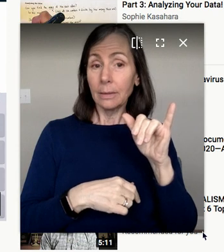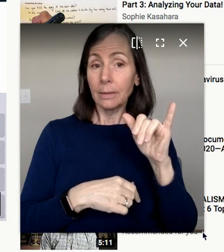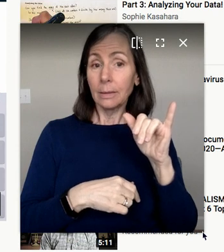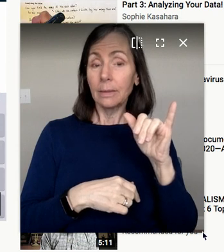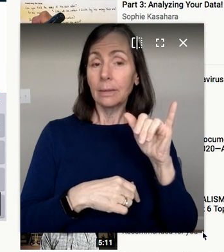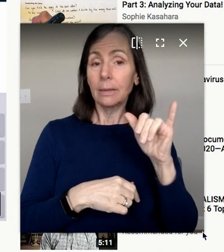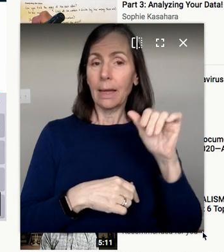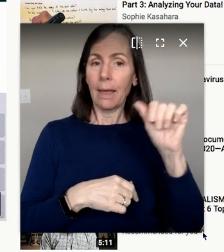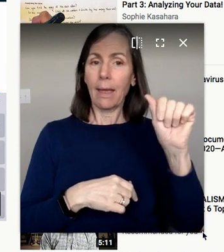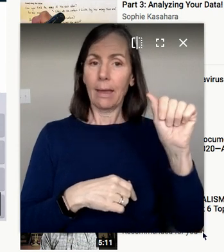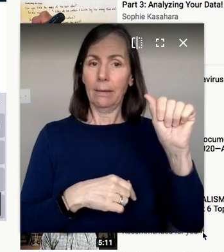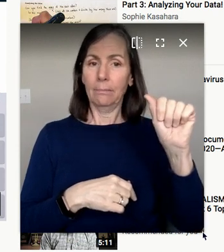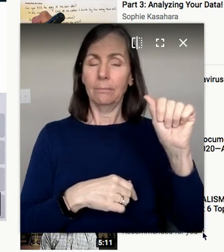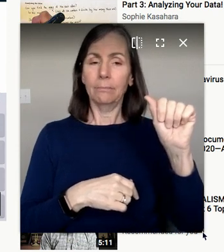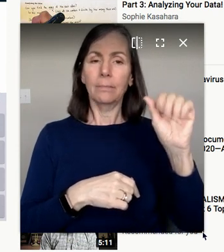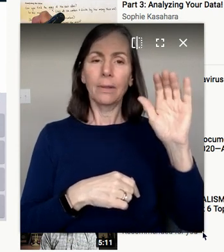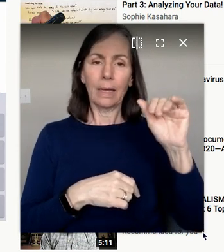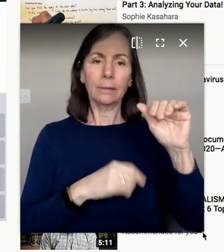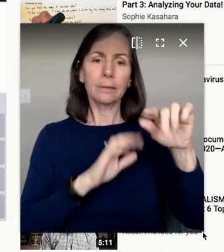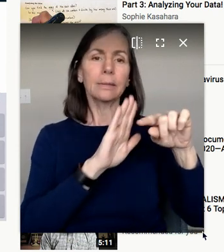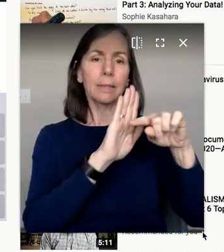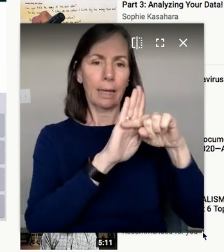is A.